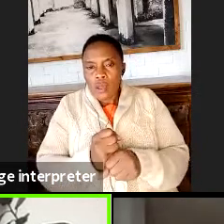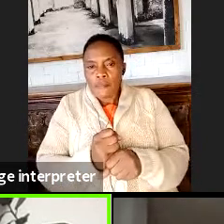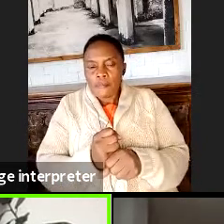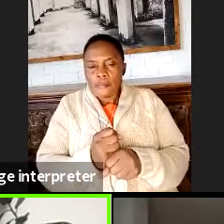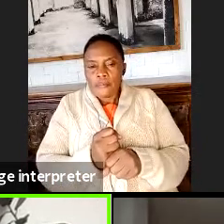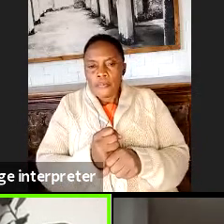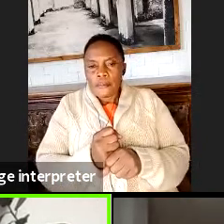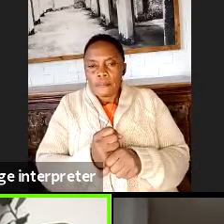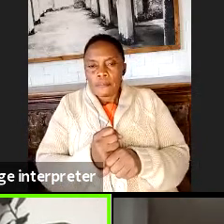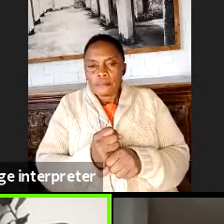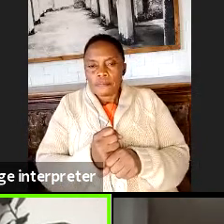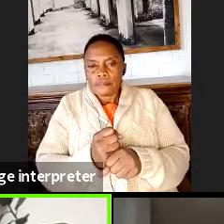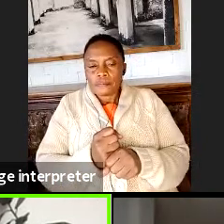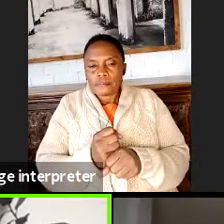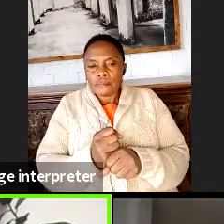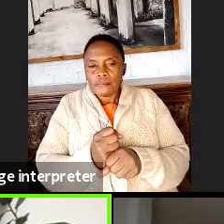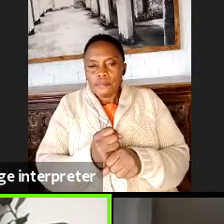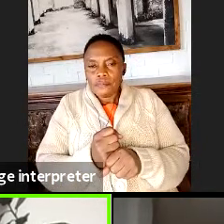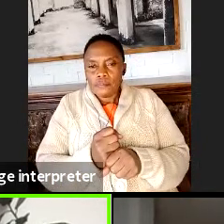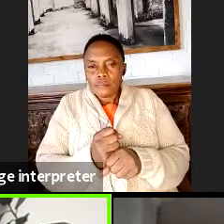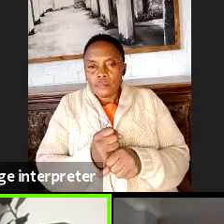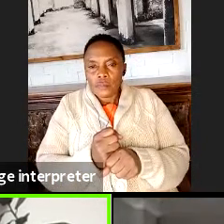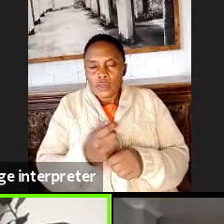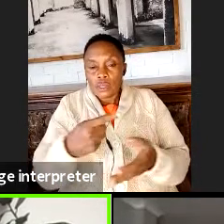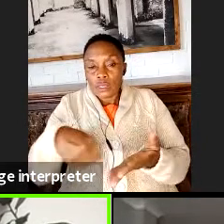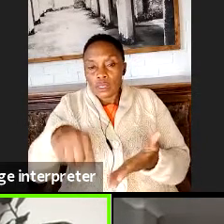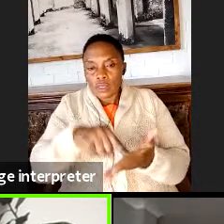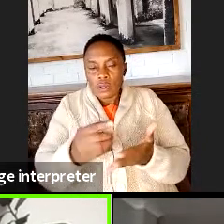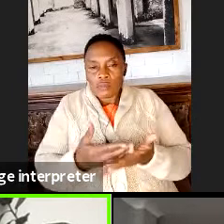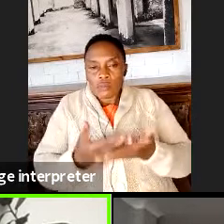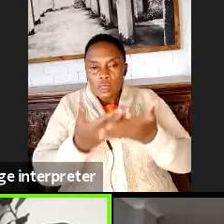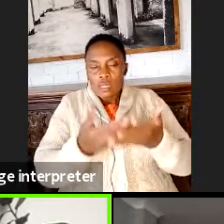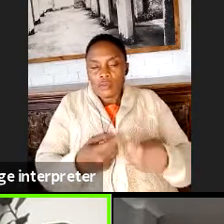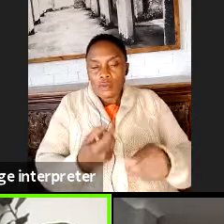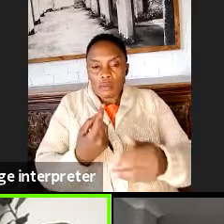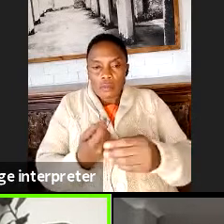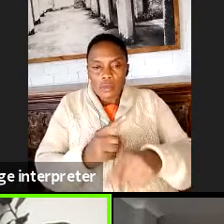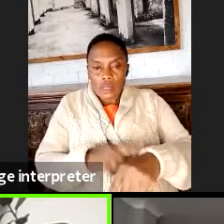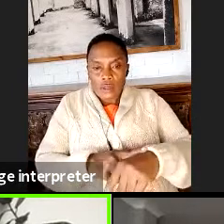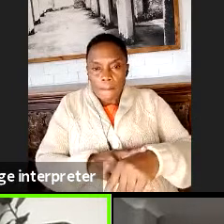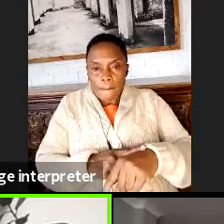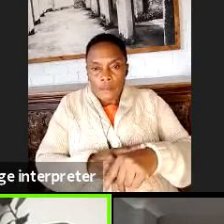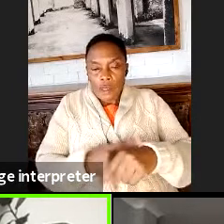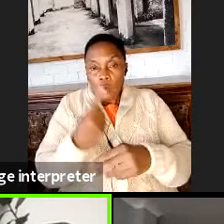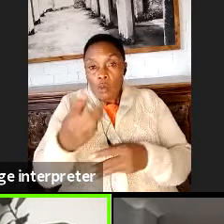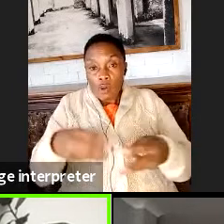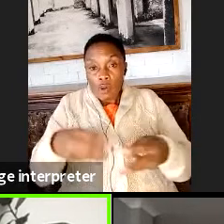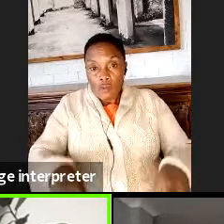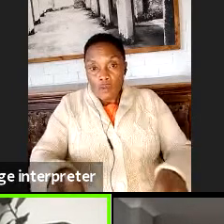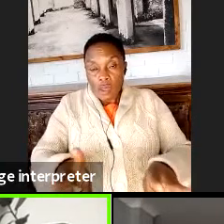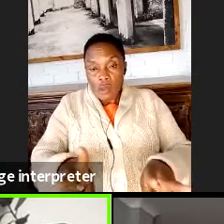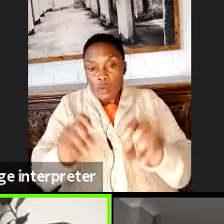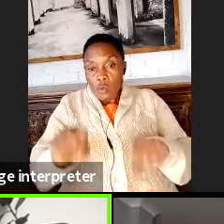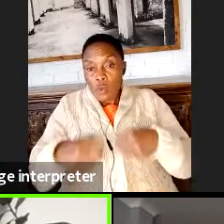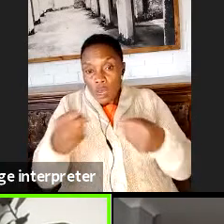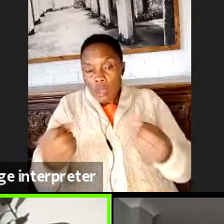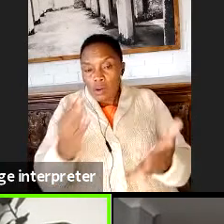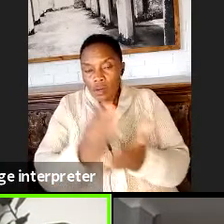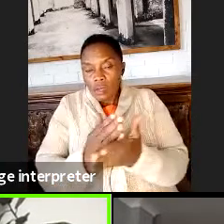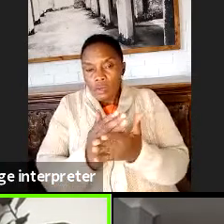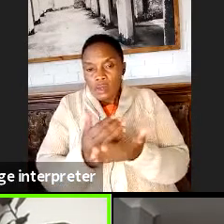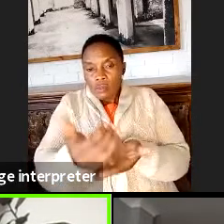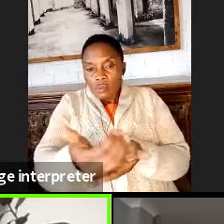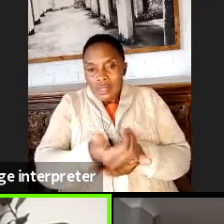online. So it's essential that we preserve this. And one of the means that we can preserve this is through